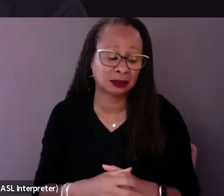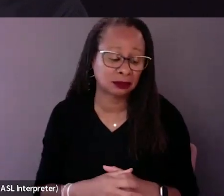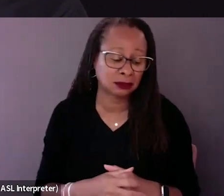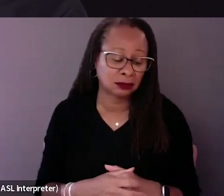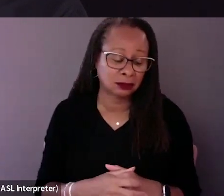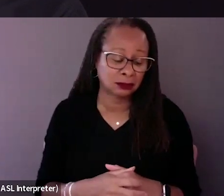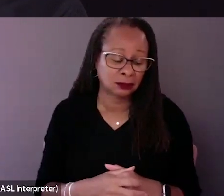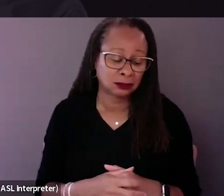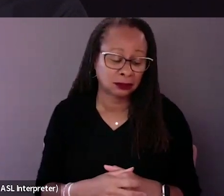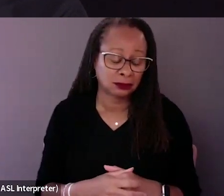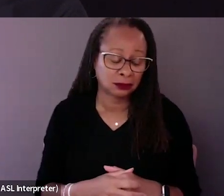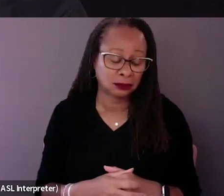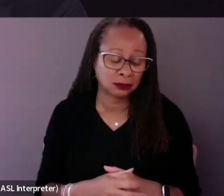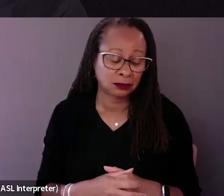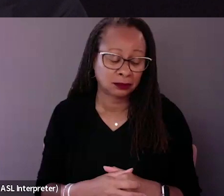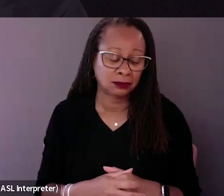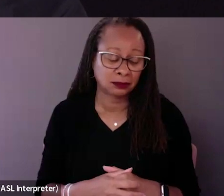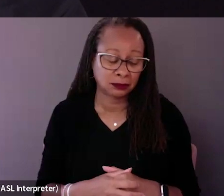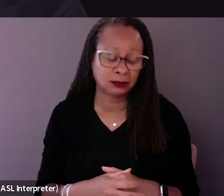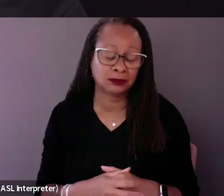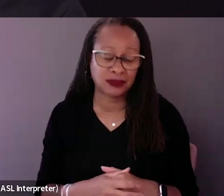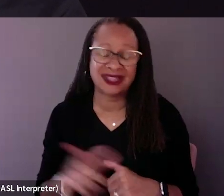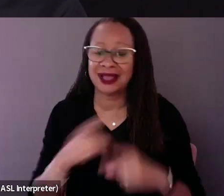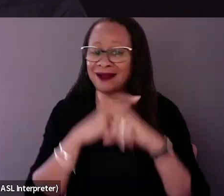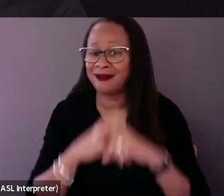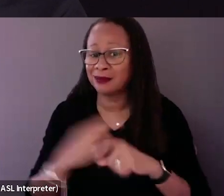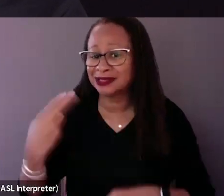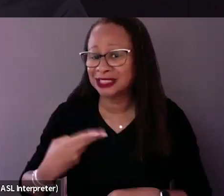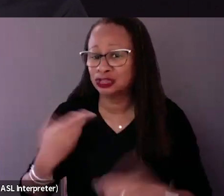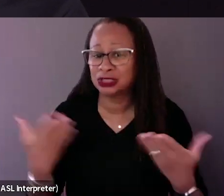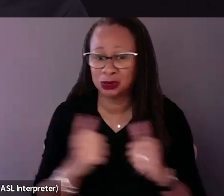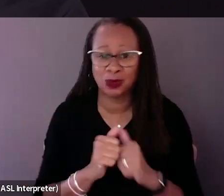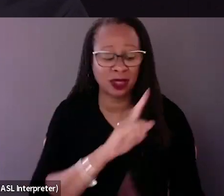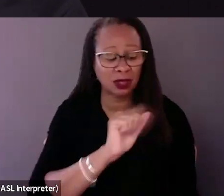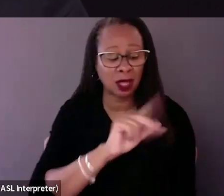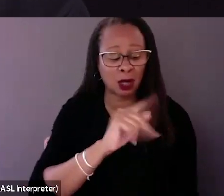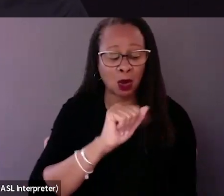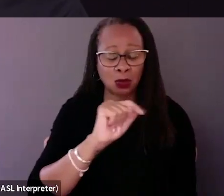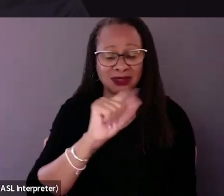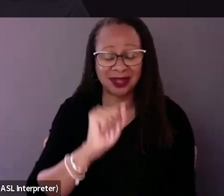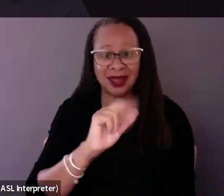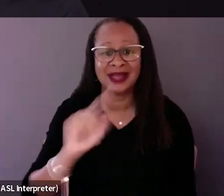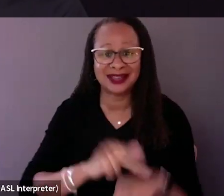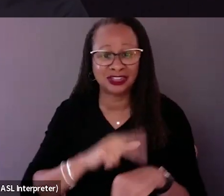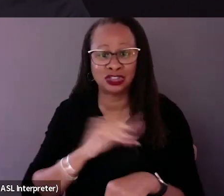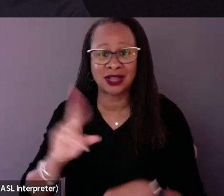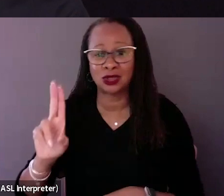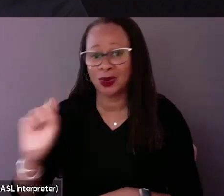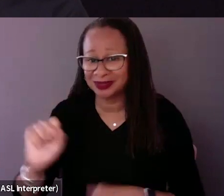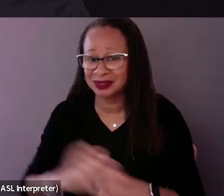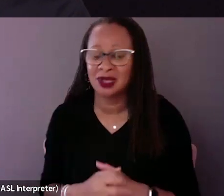there's such again, this is such a complex history, and ever since the time of